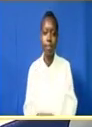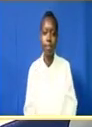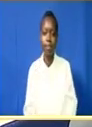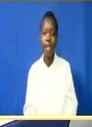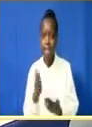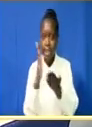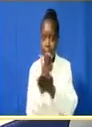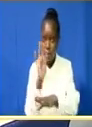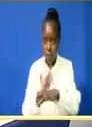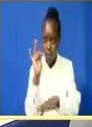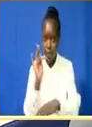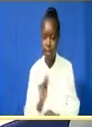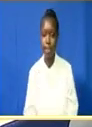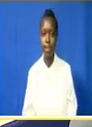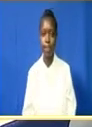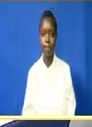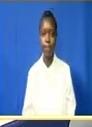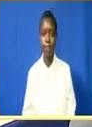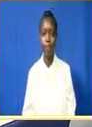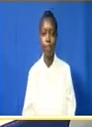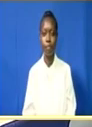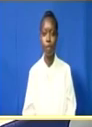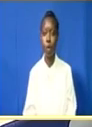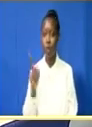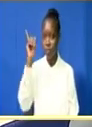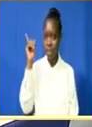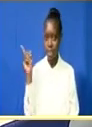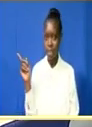Some of the? Effects. Some of the effects okay. of this